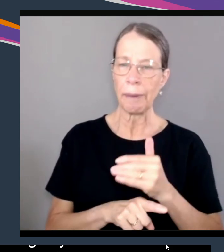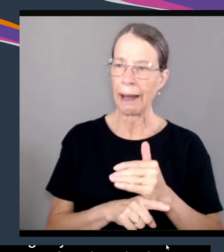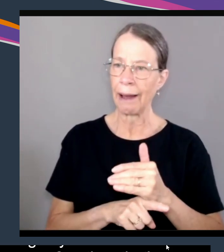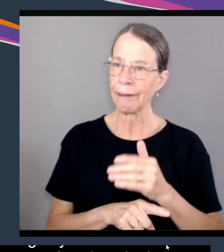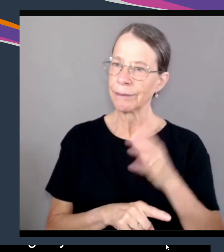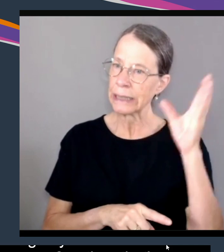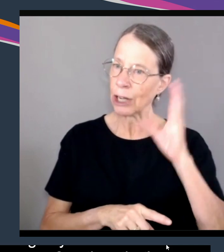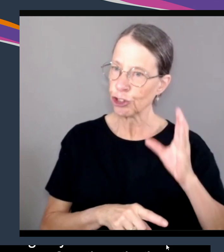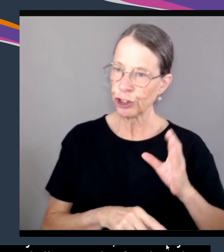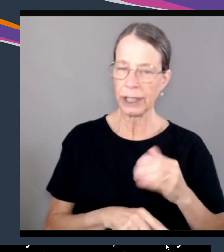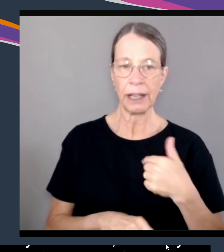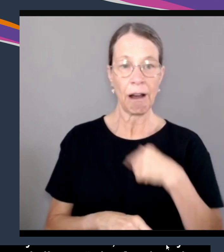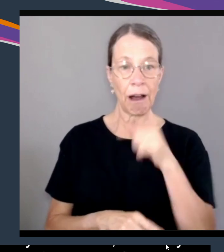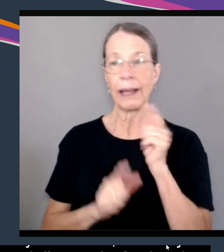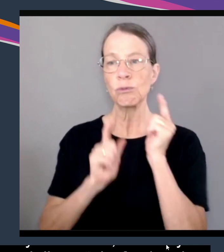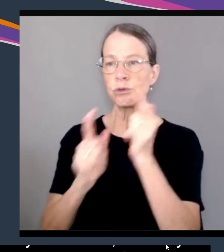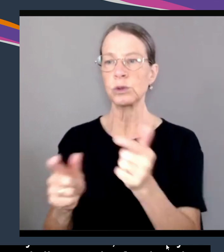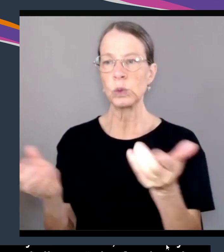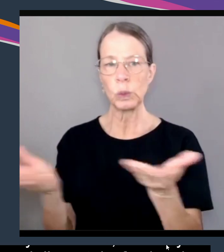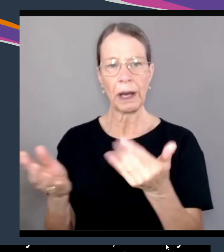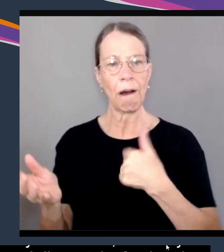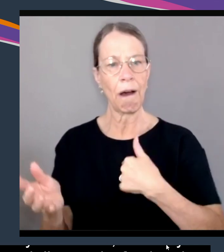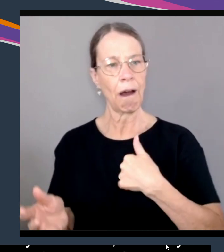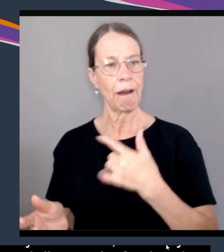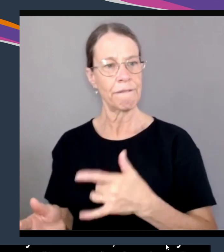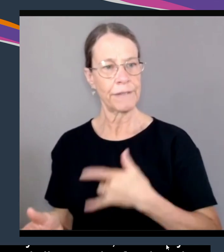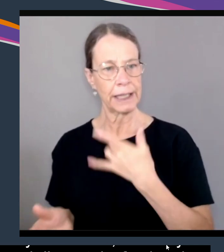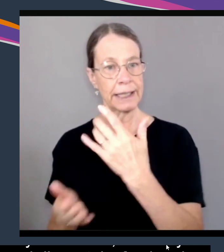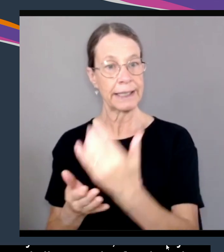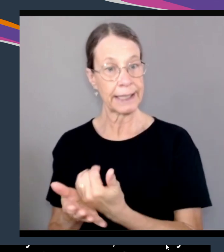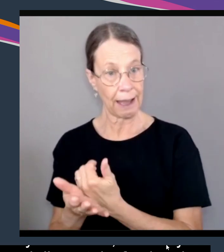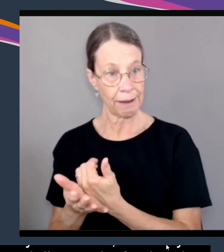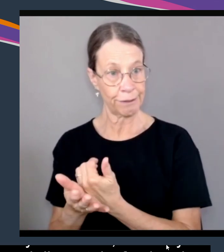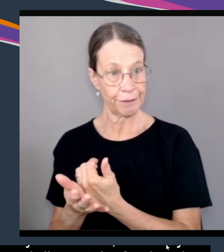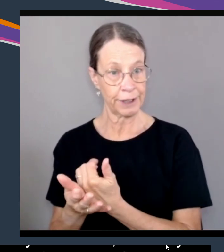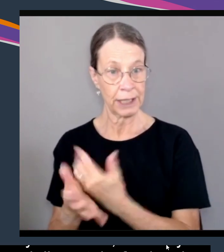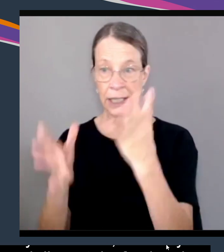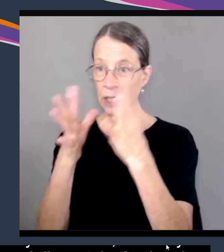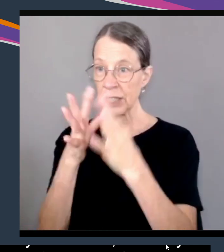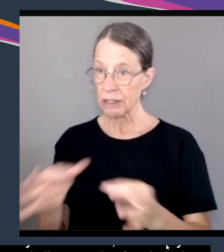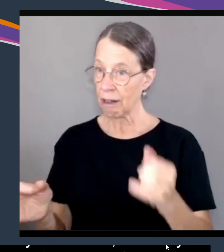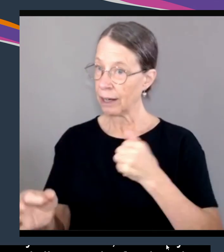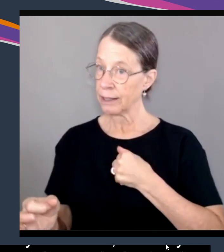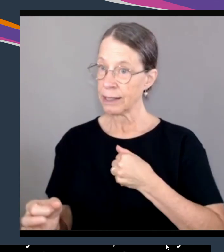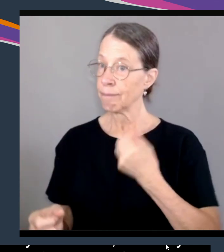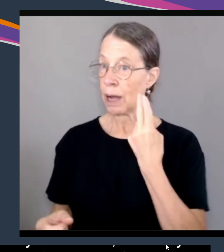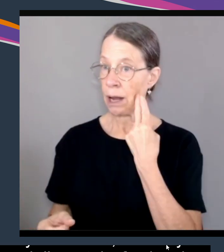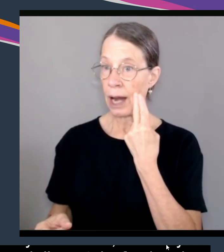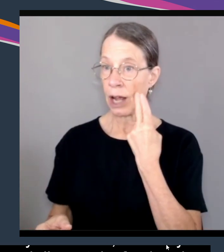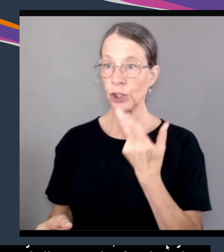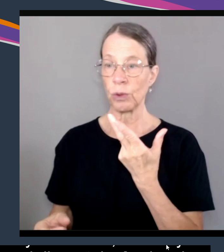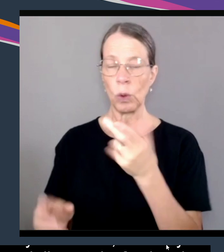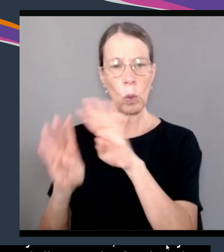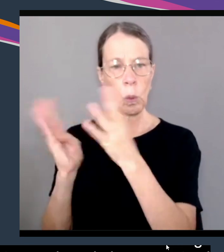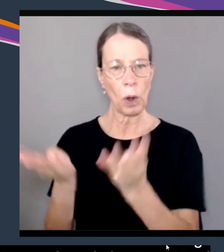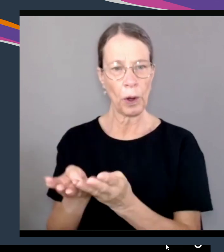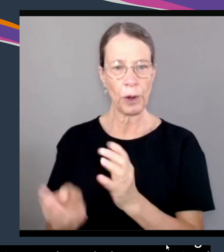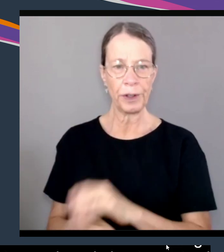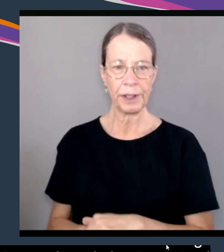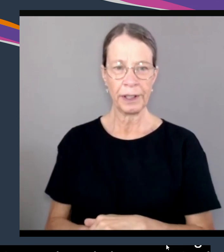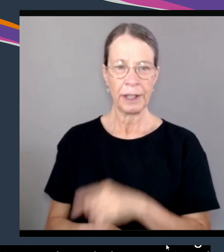I feel safe and secure, where silence is my natural world. Now people think country's